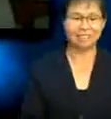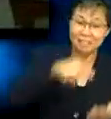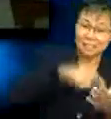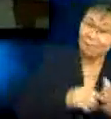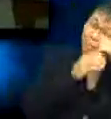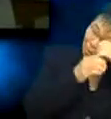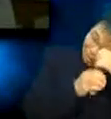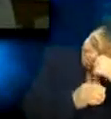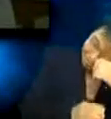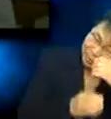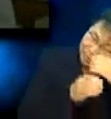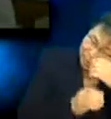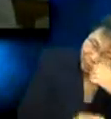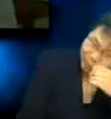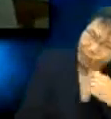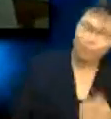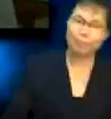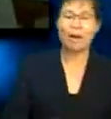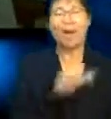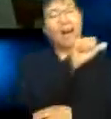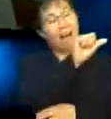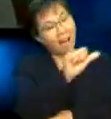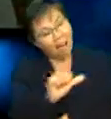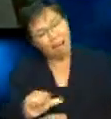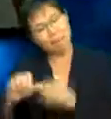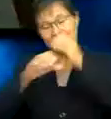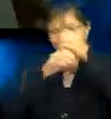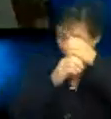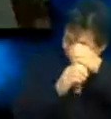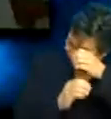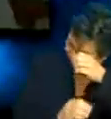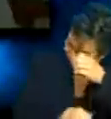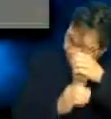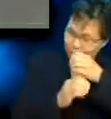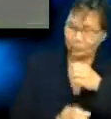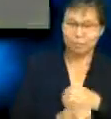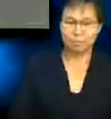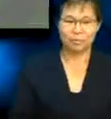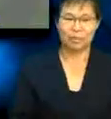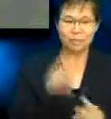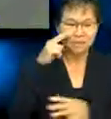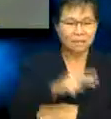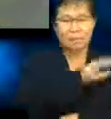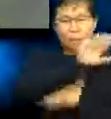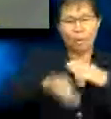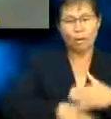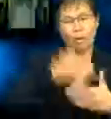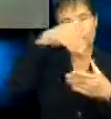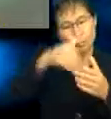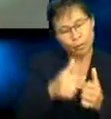This is a microscope. A microscope. You see them all with